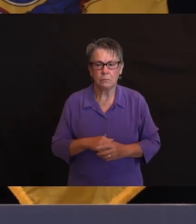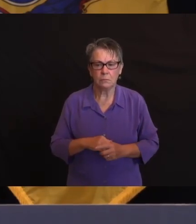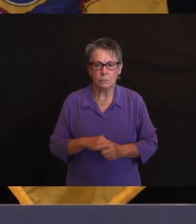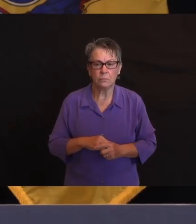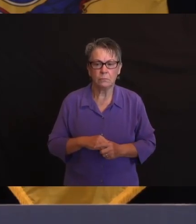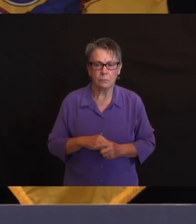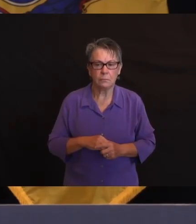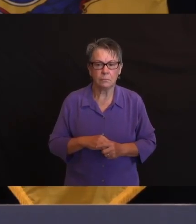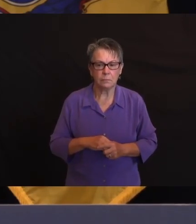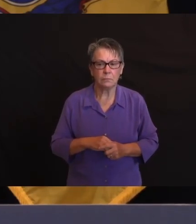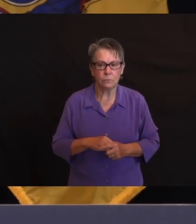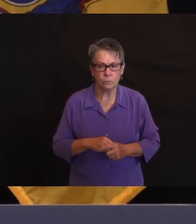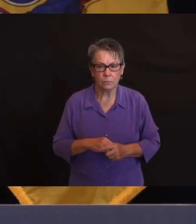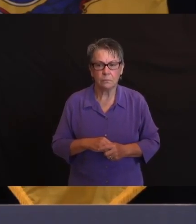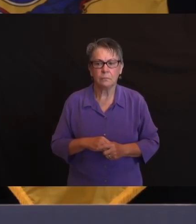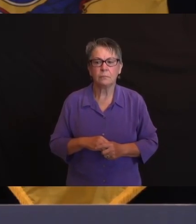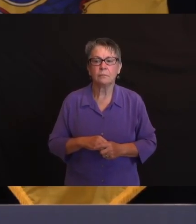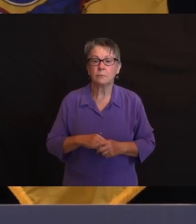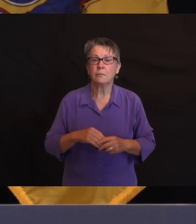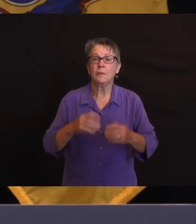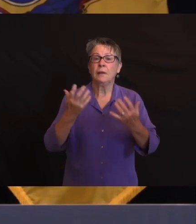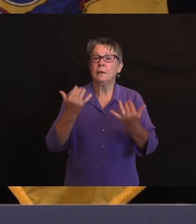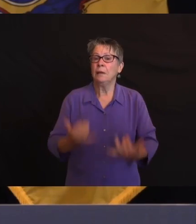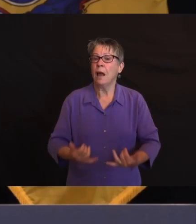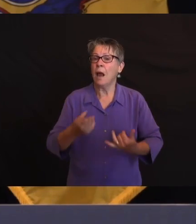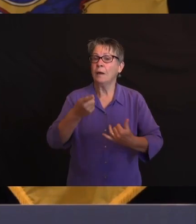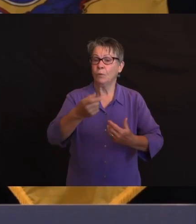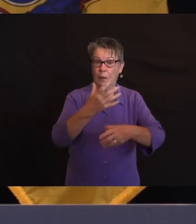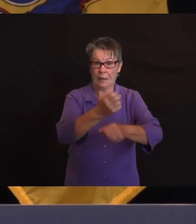up and vote by paper.